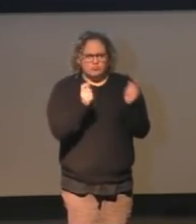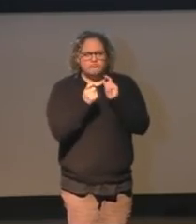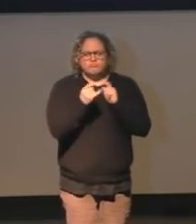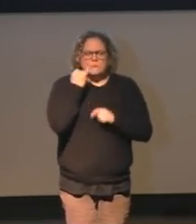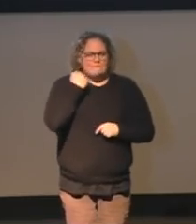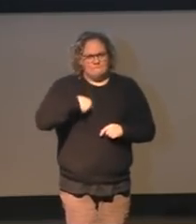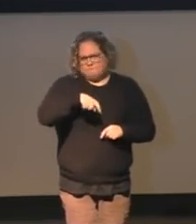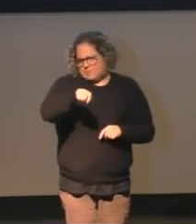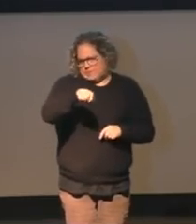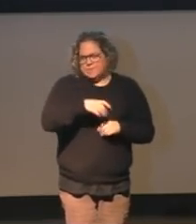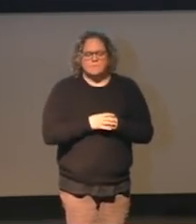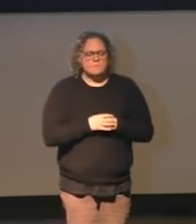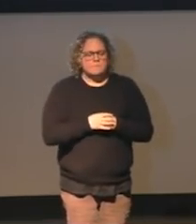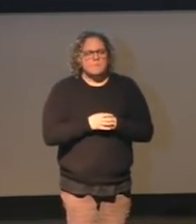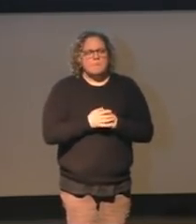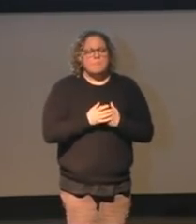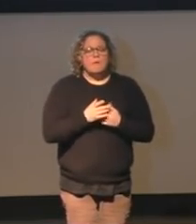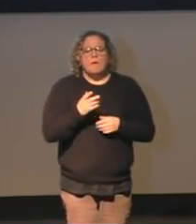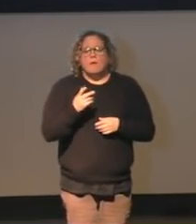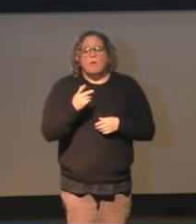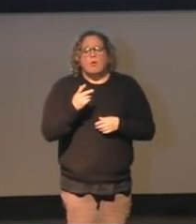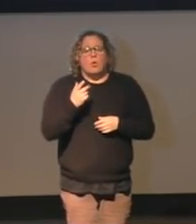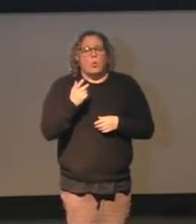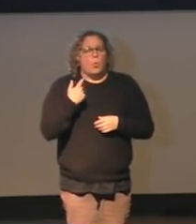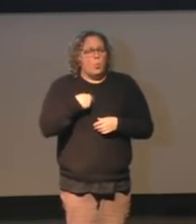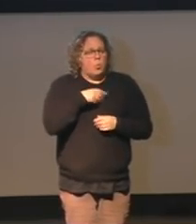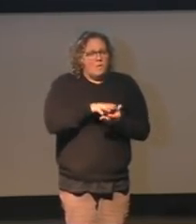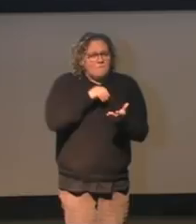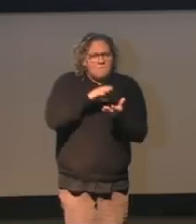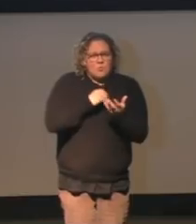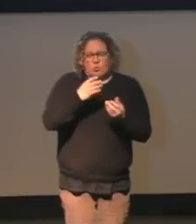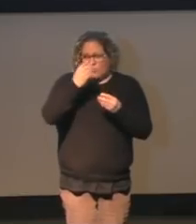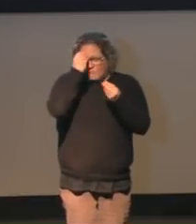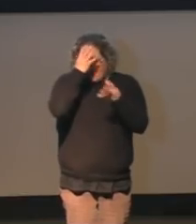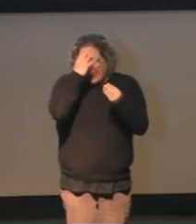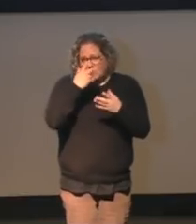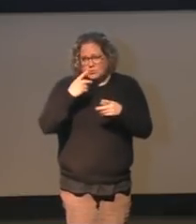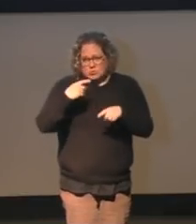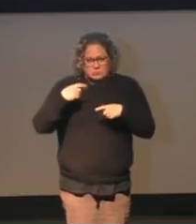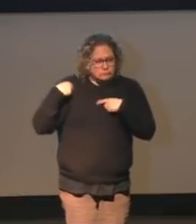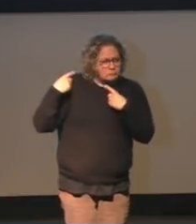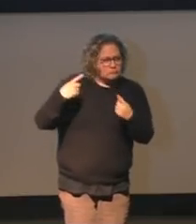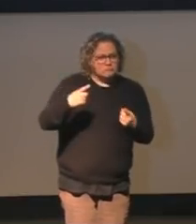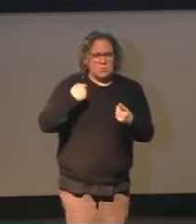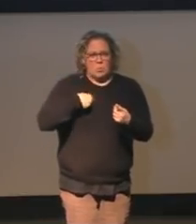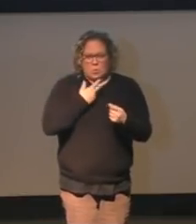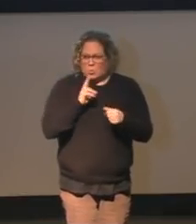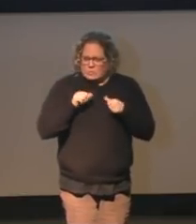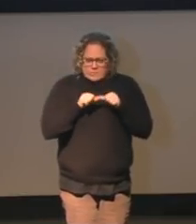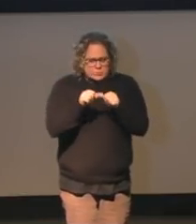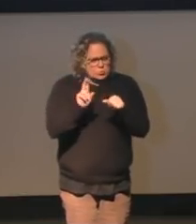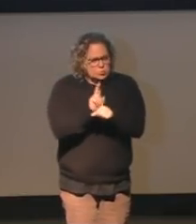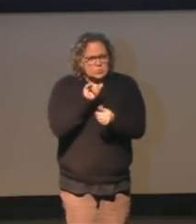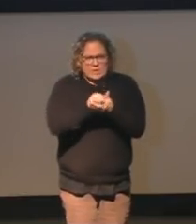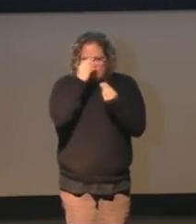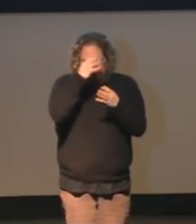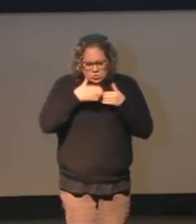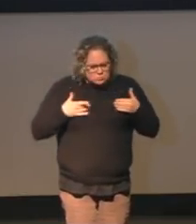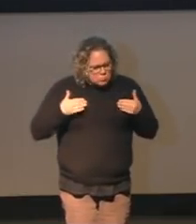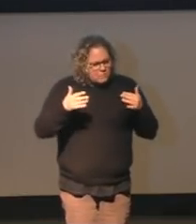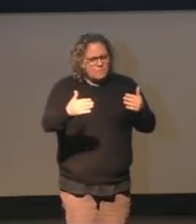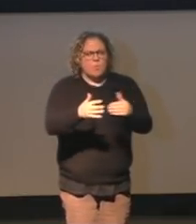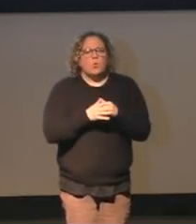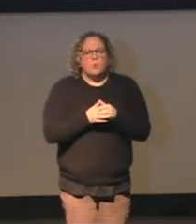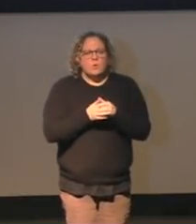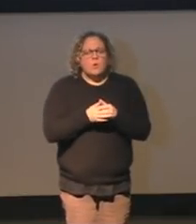is wrapping up. The information that we've gained will be valuable as we move forward. They're in the process now of putting a